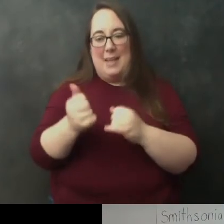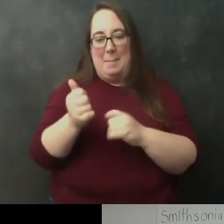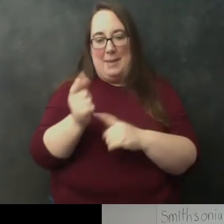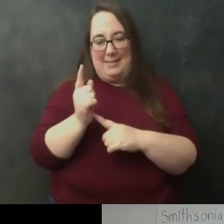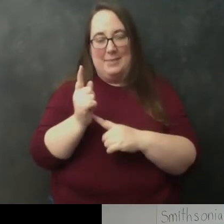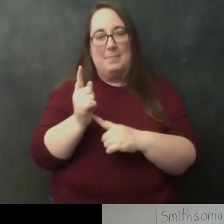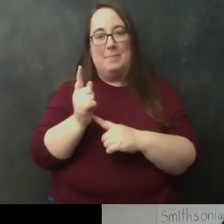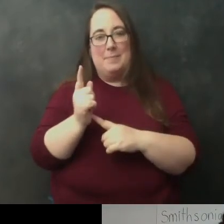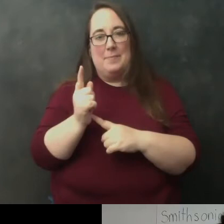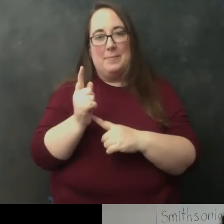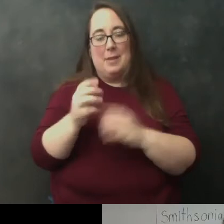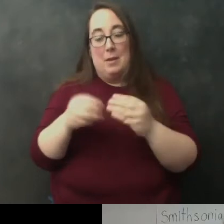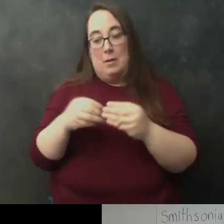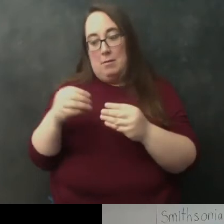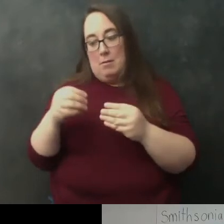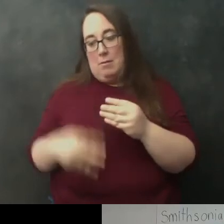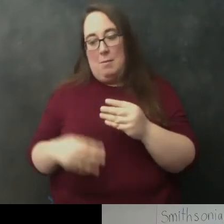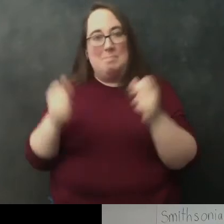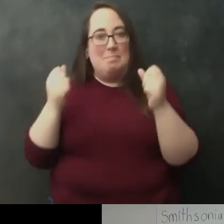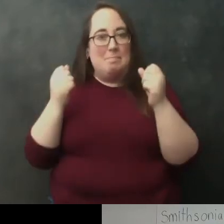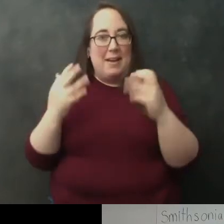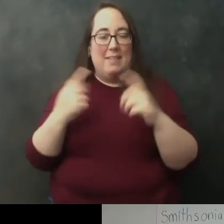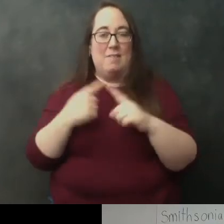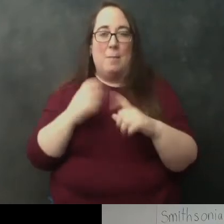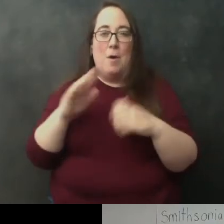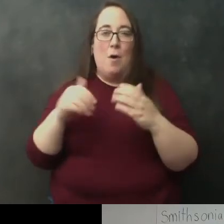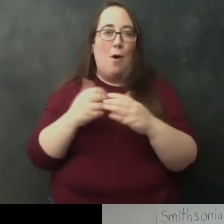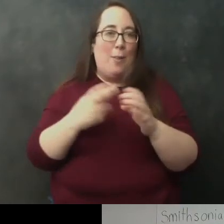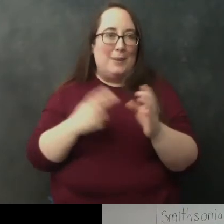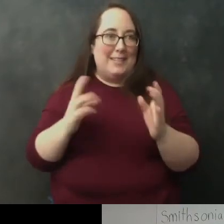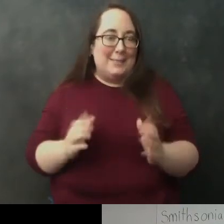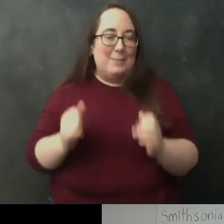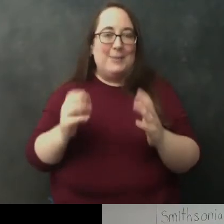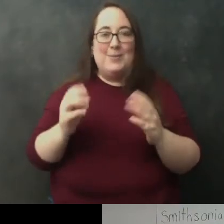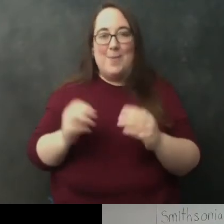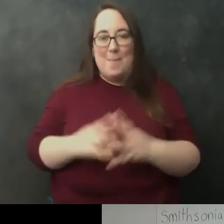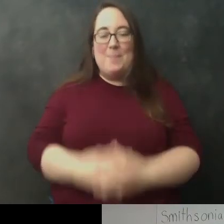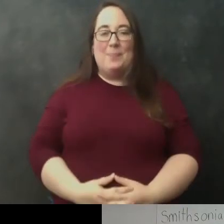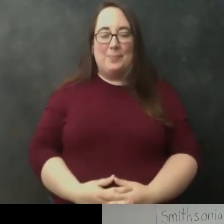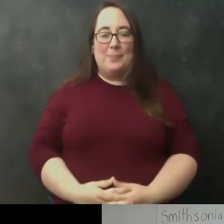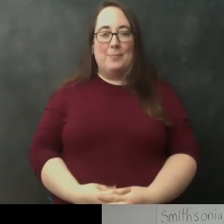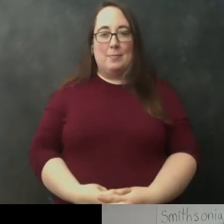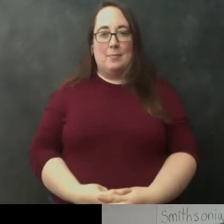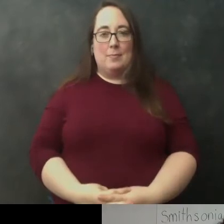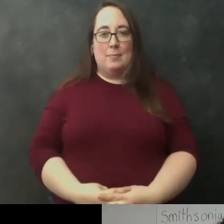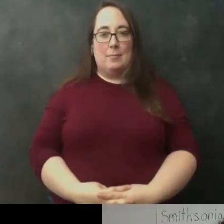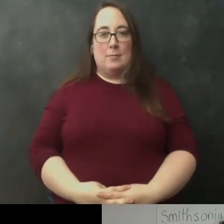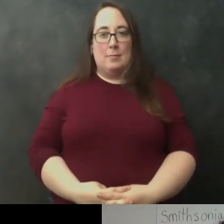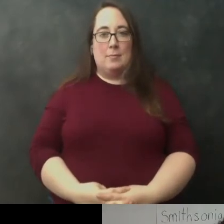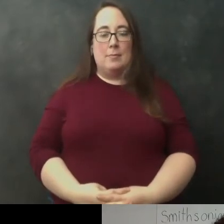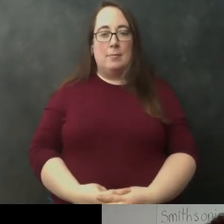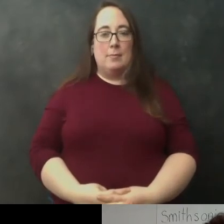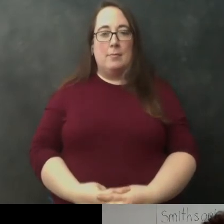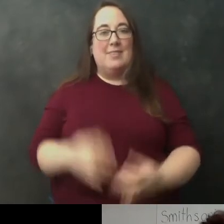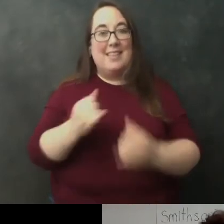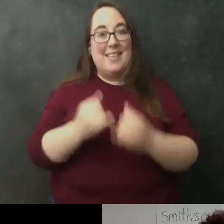minutes, there's a ton of questions from all of our participants. So let's spend the last bit of this program